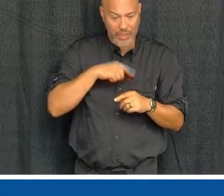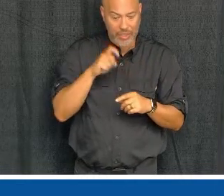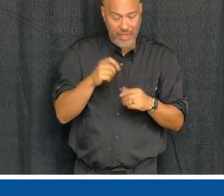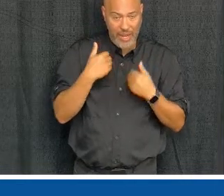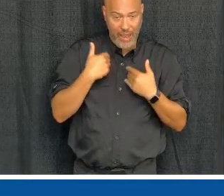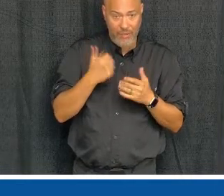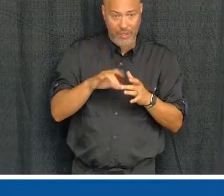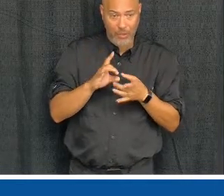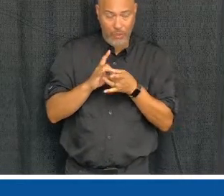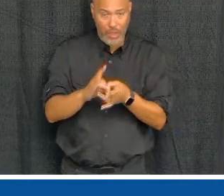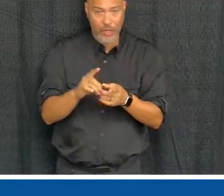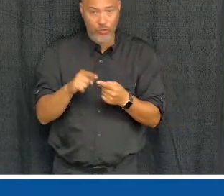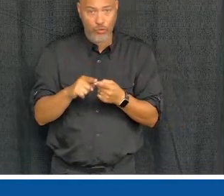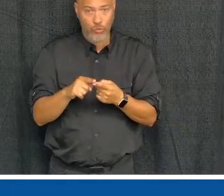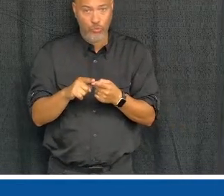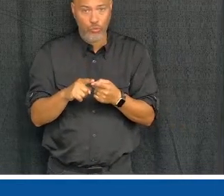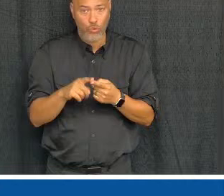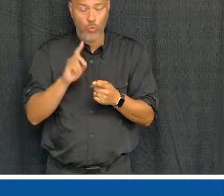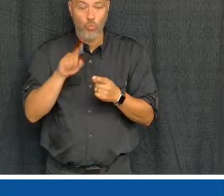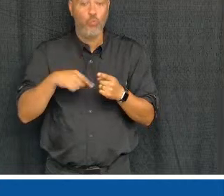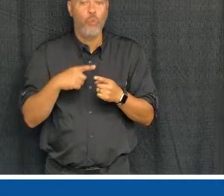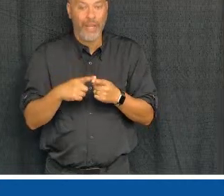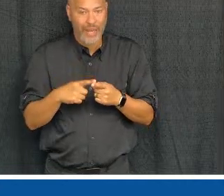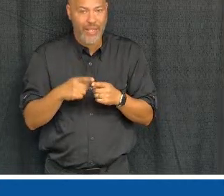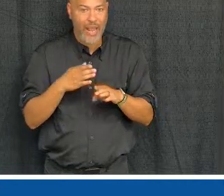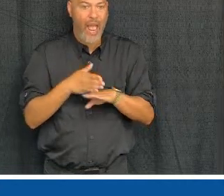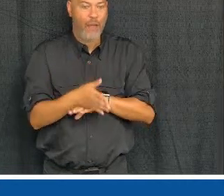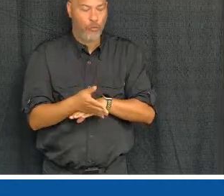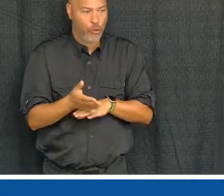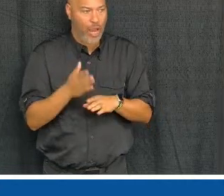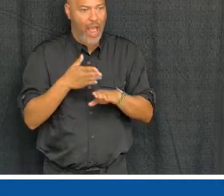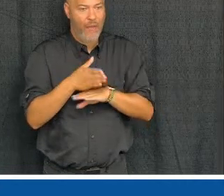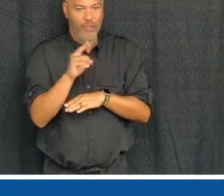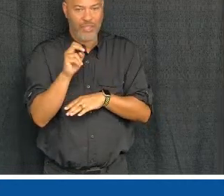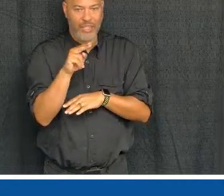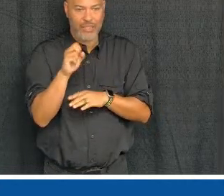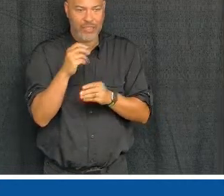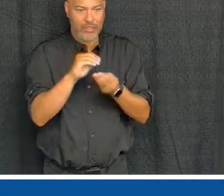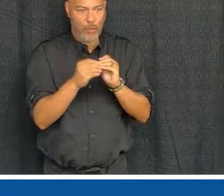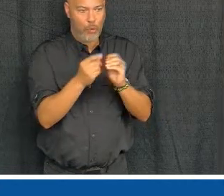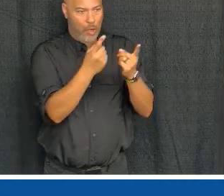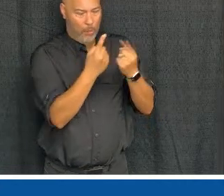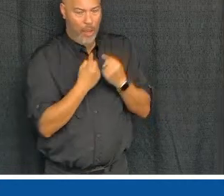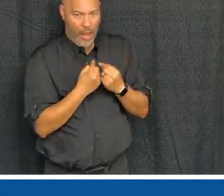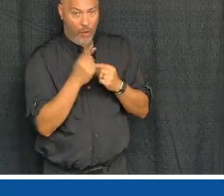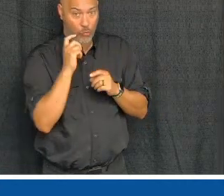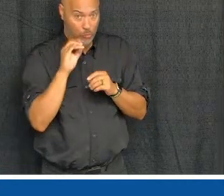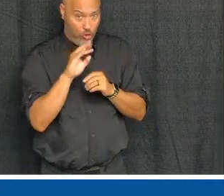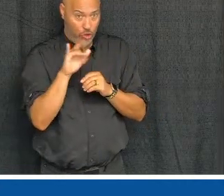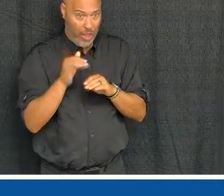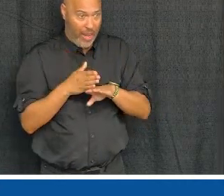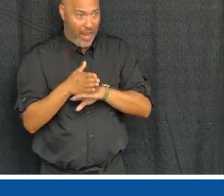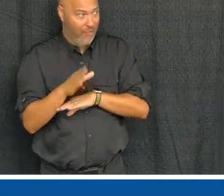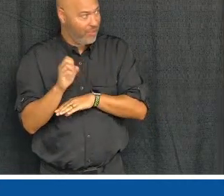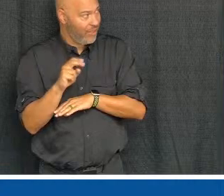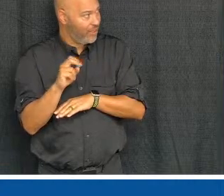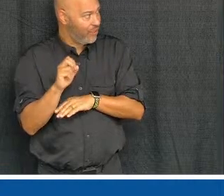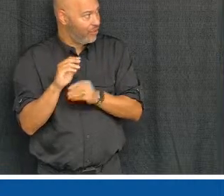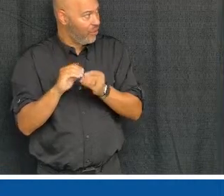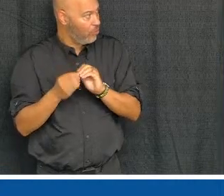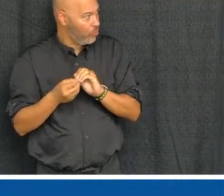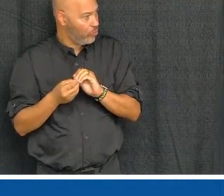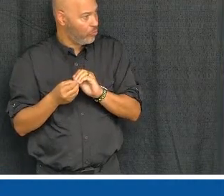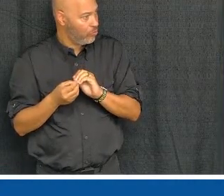in regard to when afterwards, after the census numbers are released? Would it be the July after census numbers are